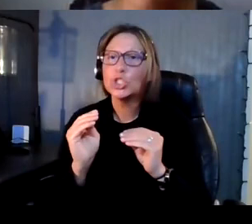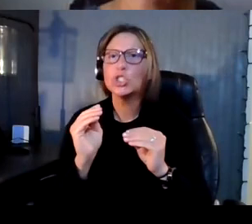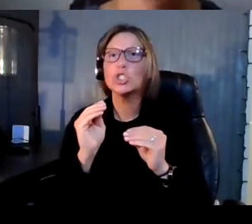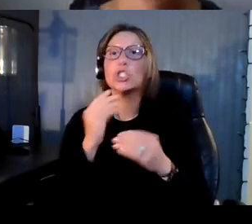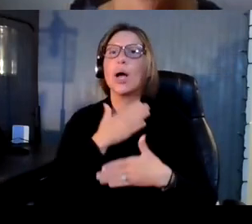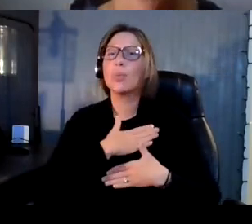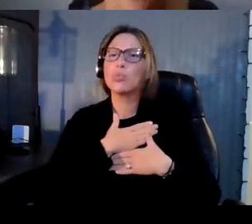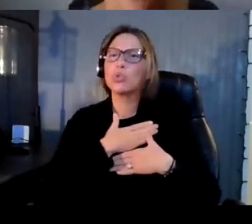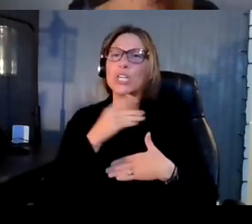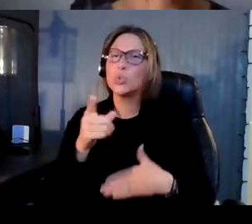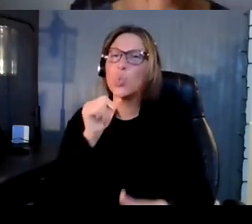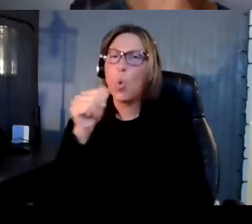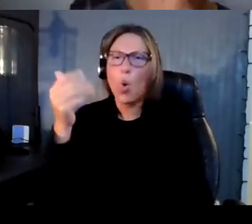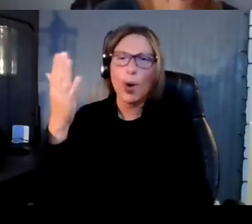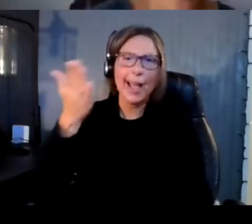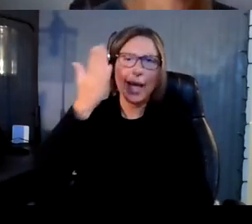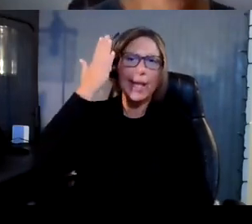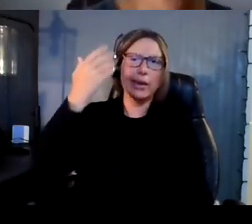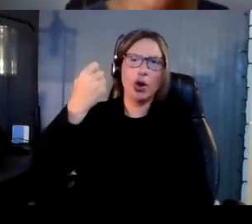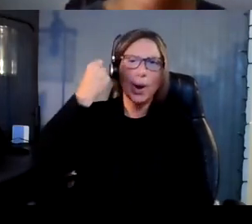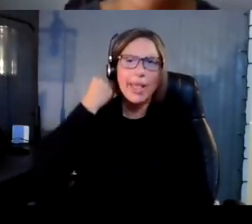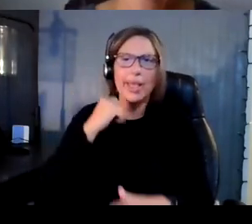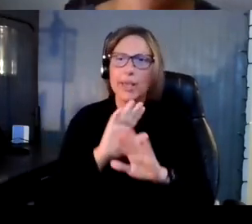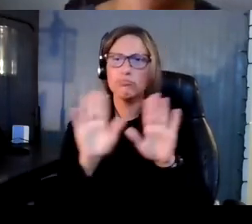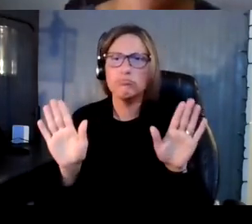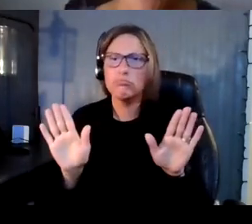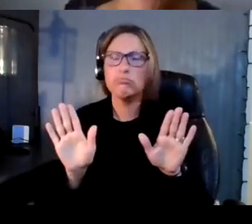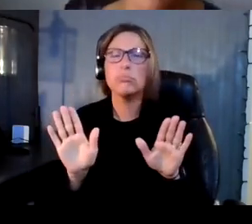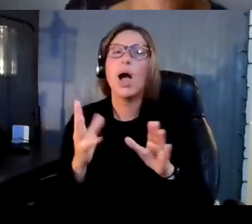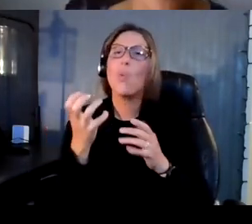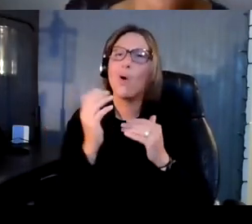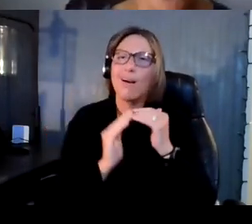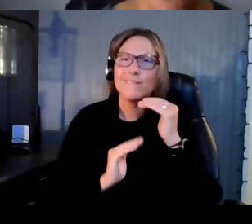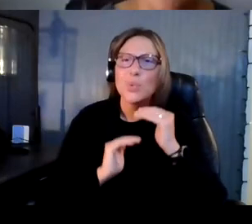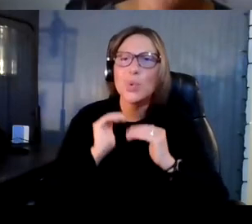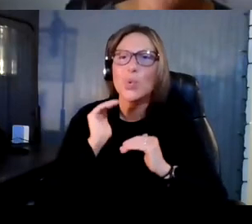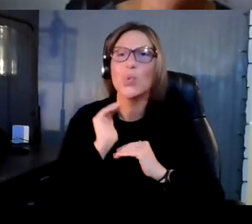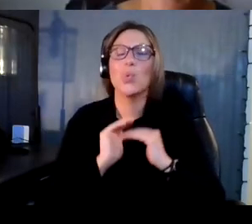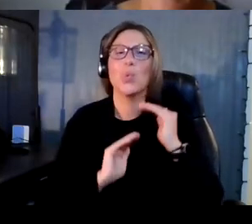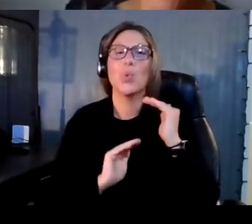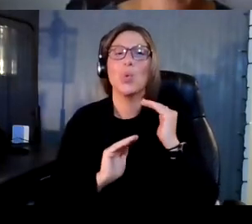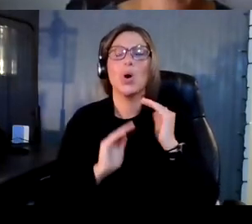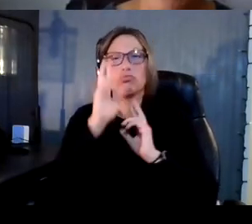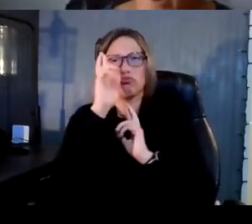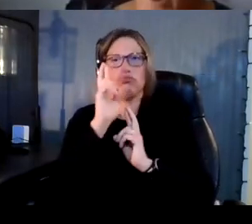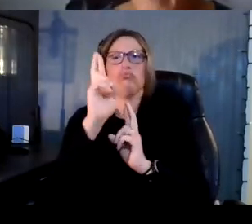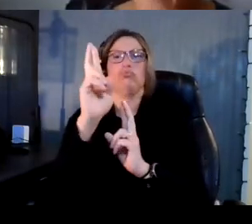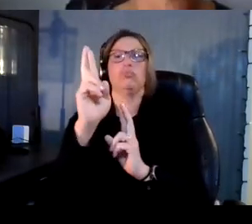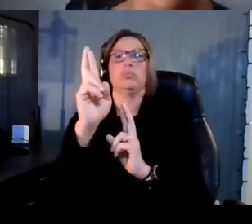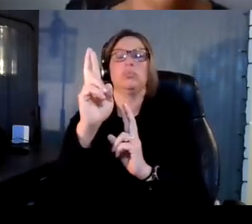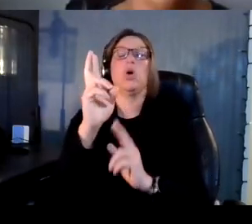don't hit my head. And then I want it to be comfortable, and I'm also going to be respectful. I will